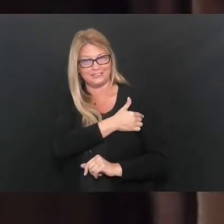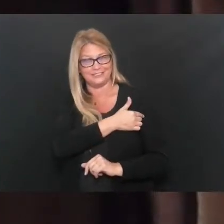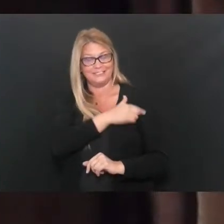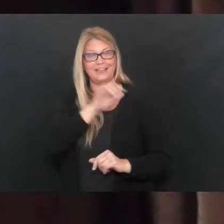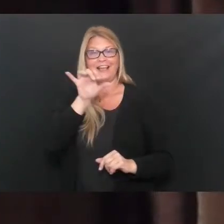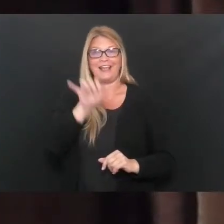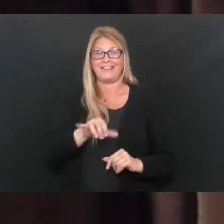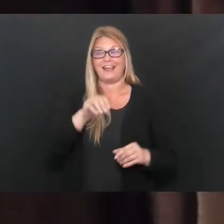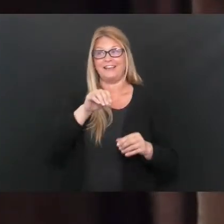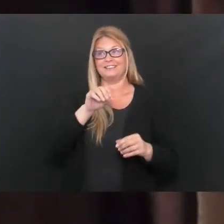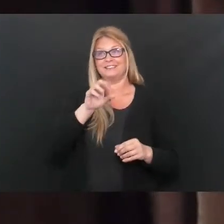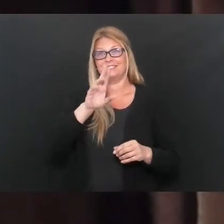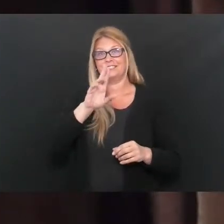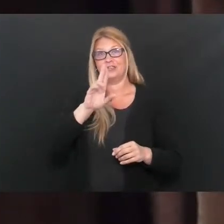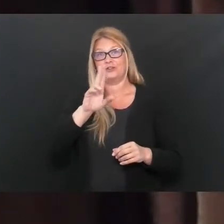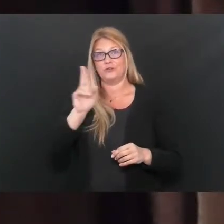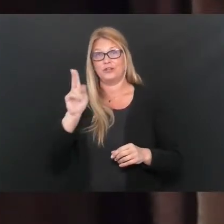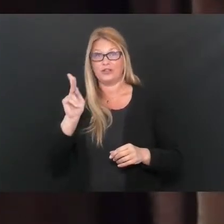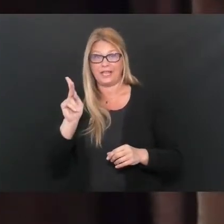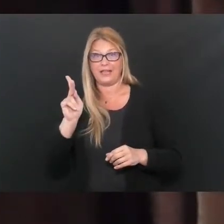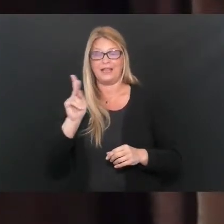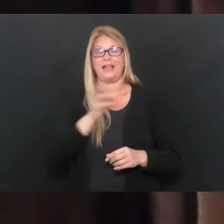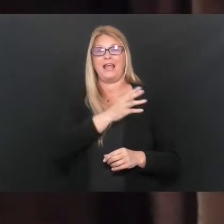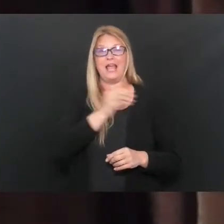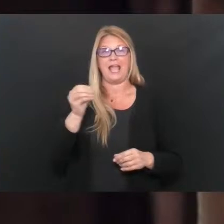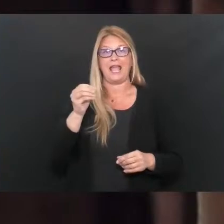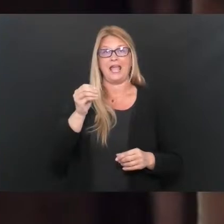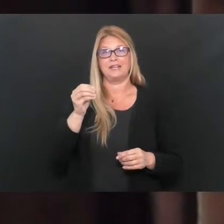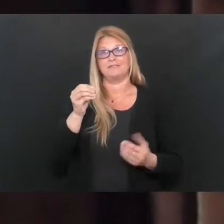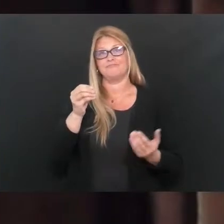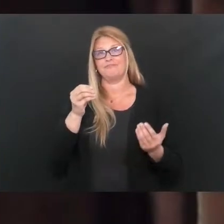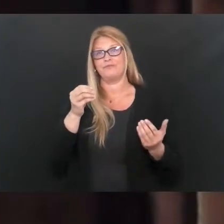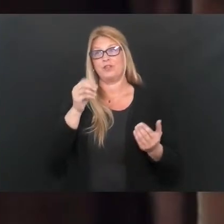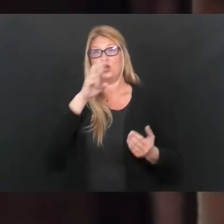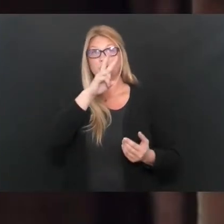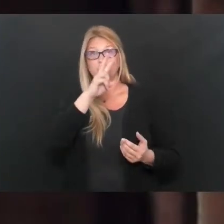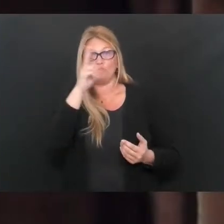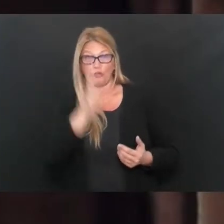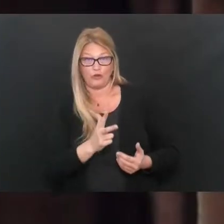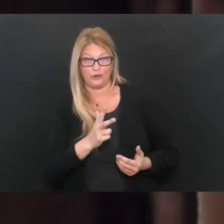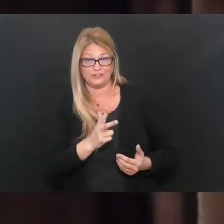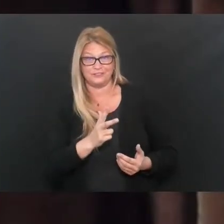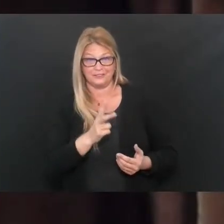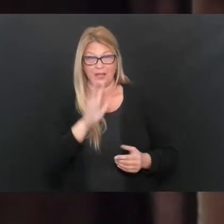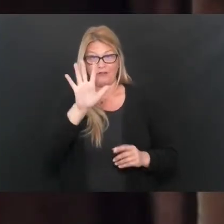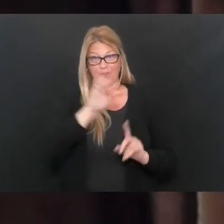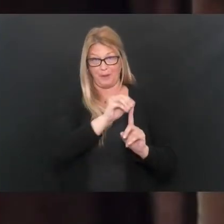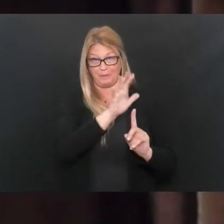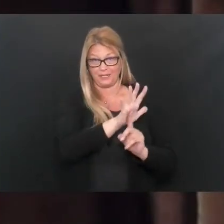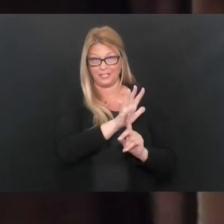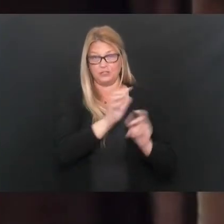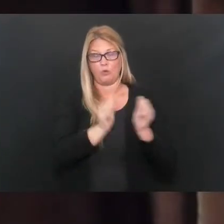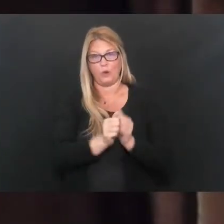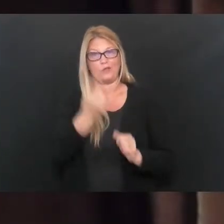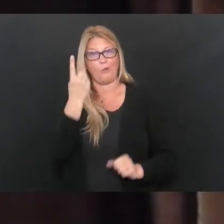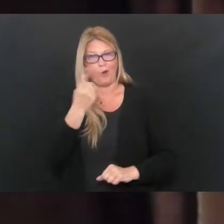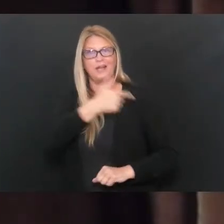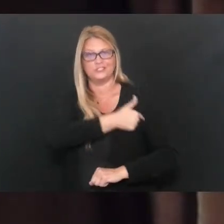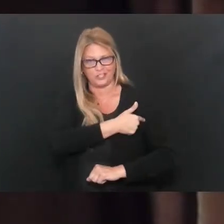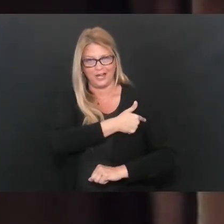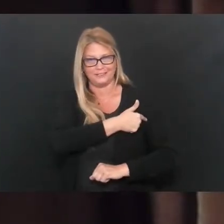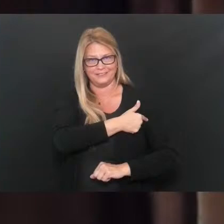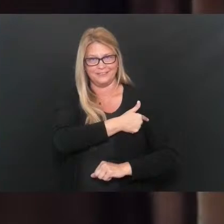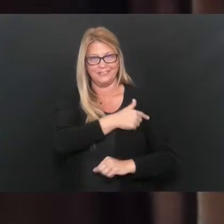is the United Kingdom, or even better, has at least 2/3 of their population with one shot in arm, which